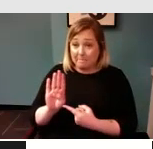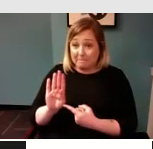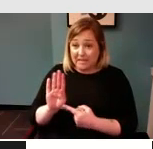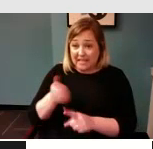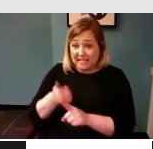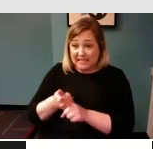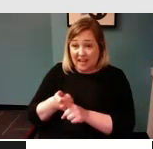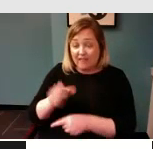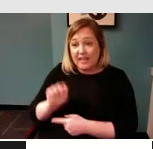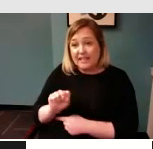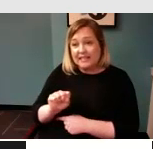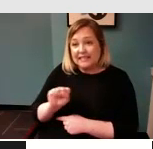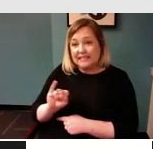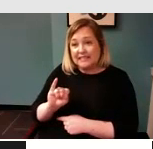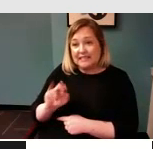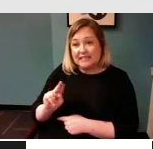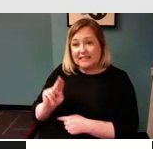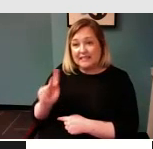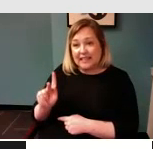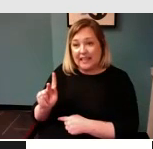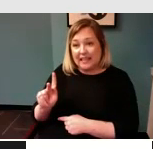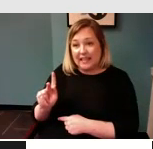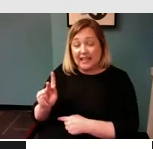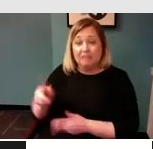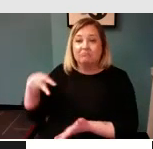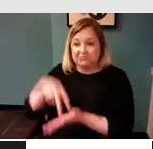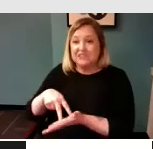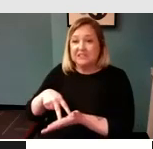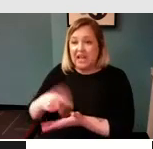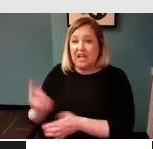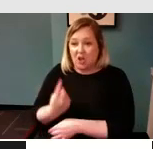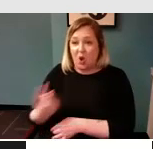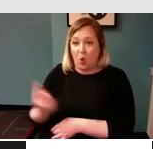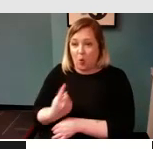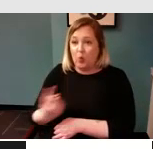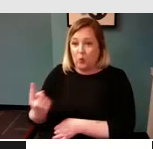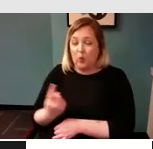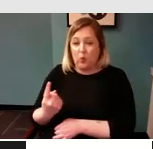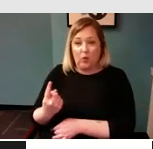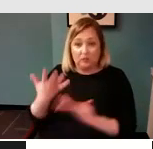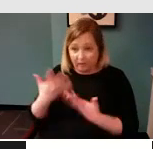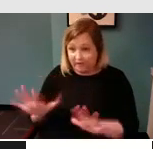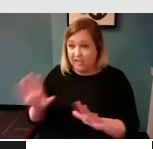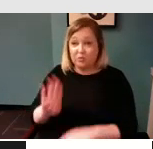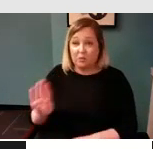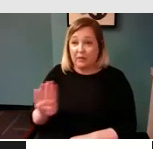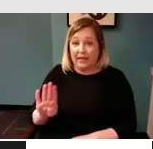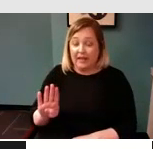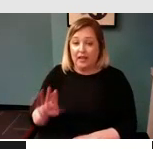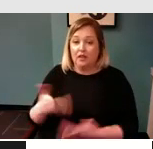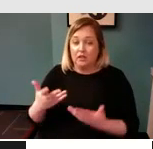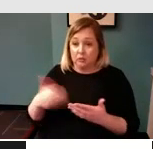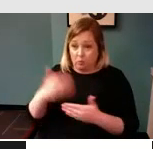that scenario, again, B is a standalone node. So we are done with B and we stop. Similarly for A, in this scenario, A